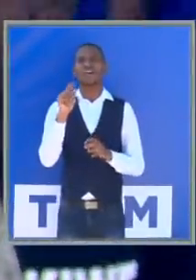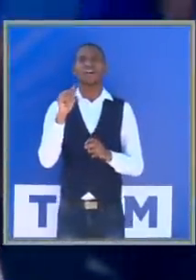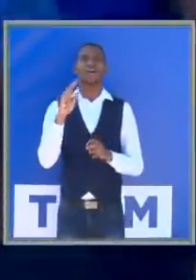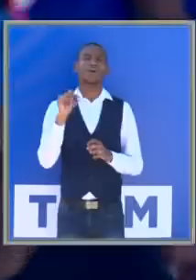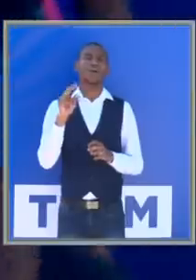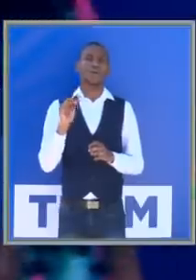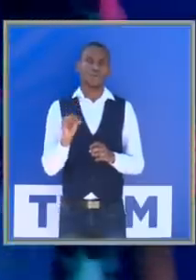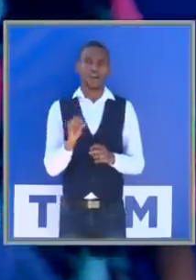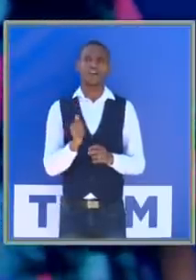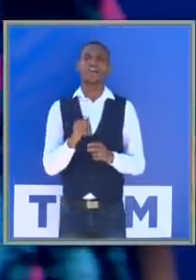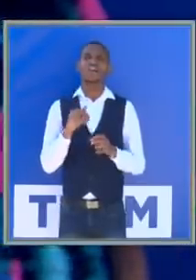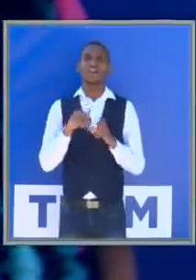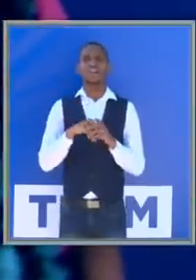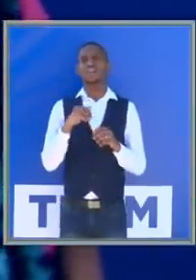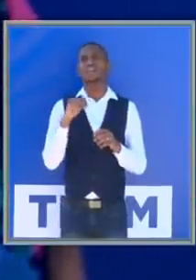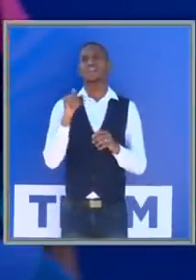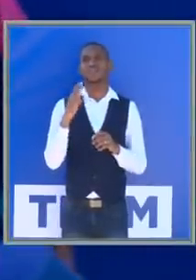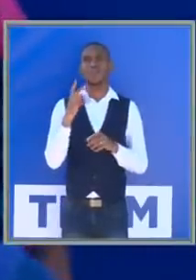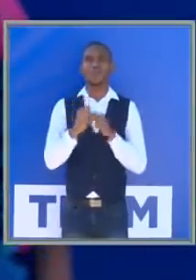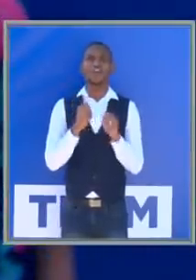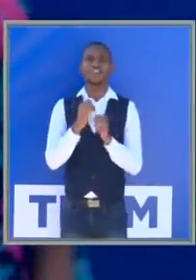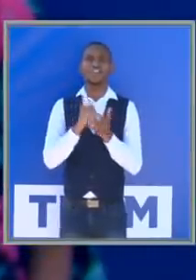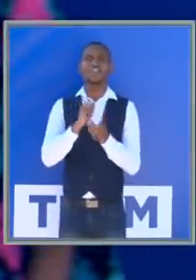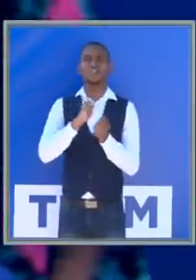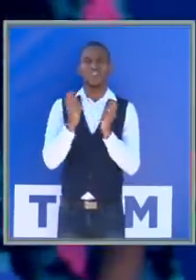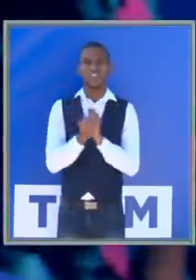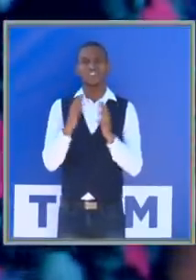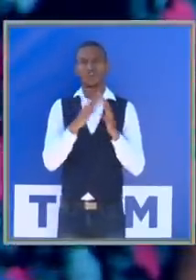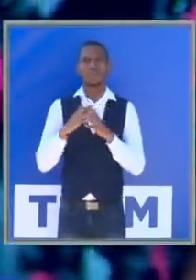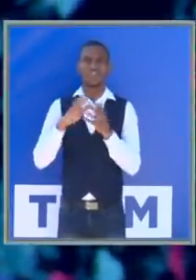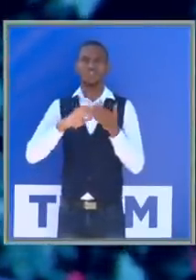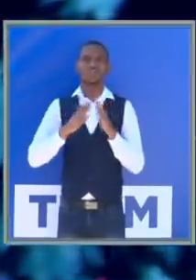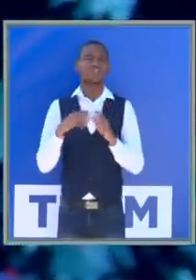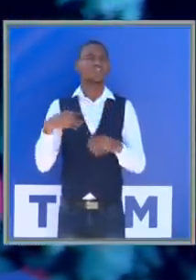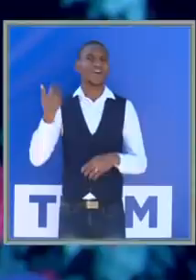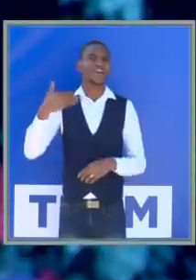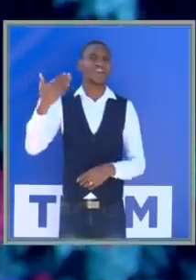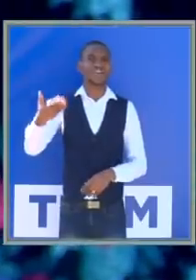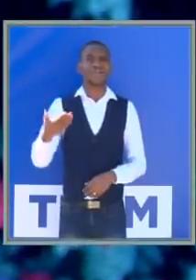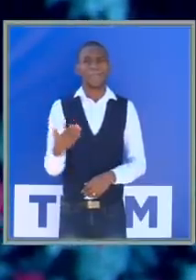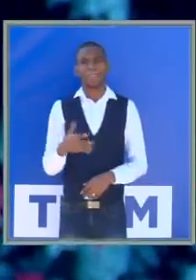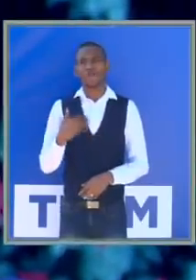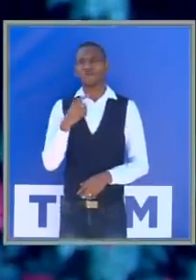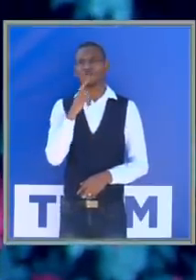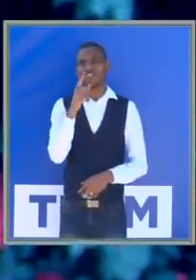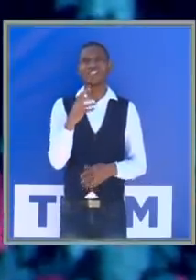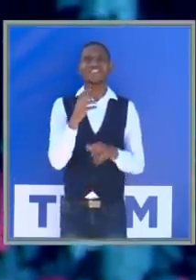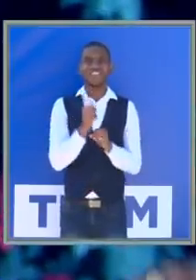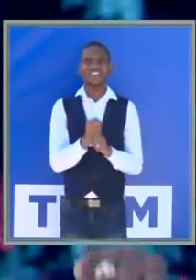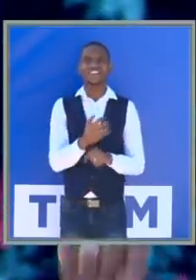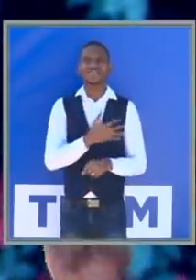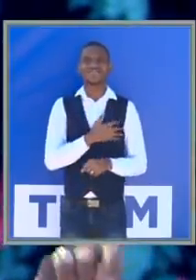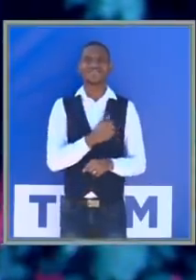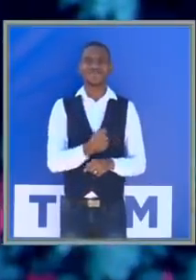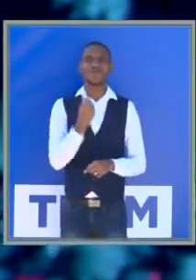years. She stood up, and that changed American society forever. I want to tell you, it takes guts to